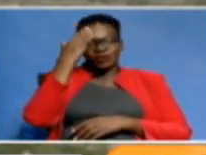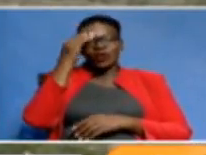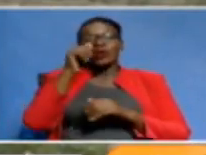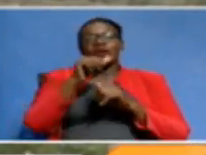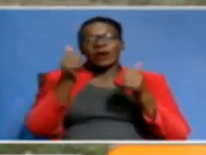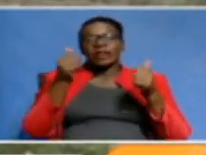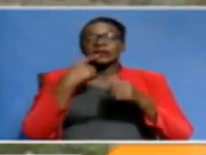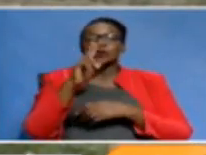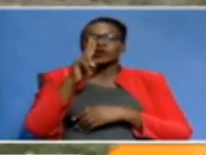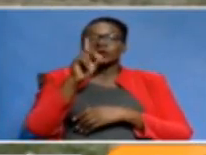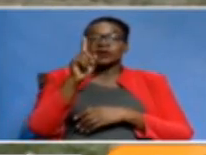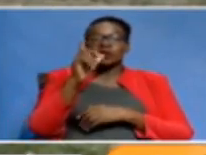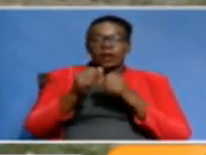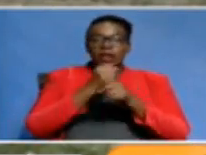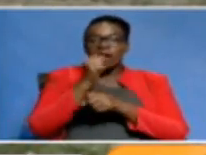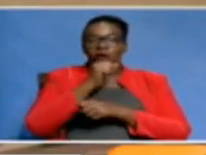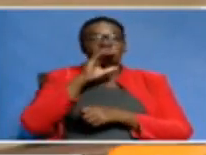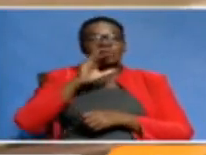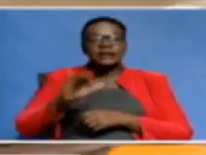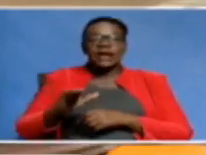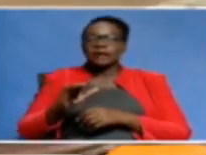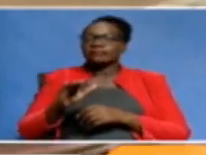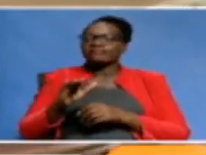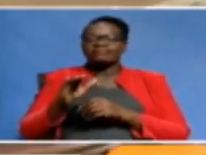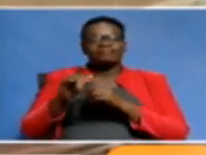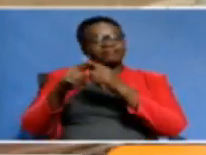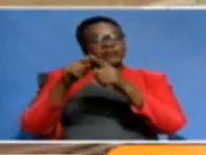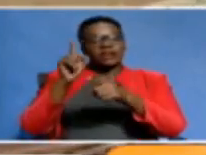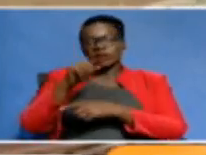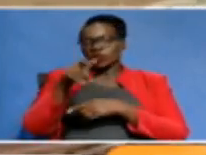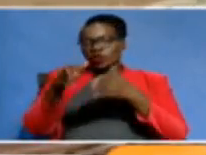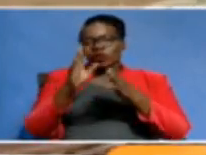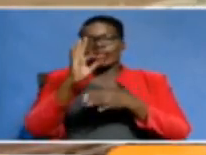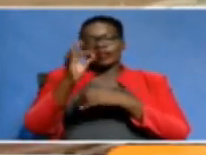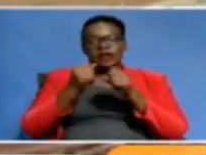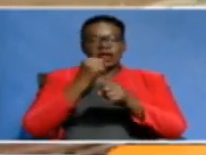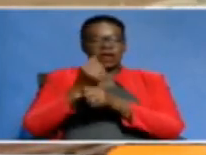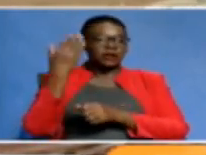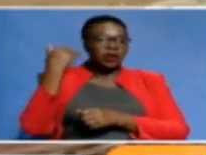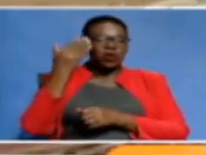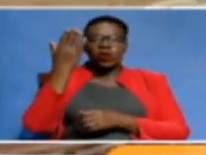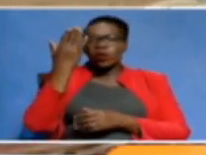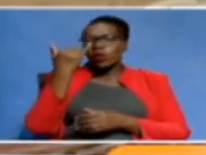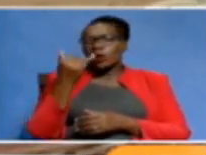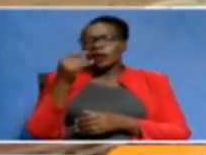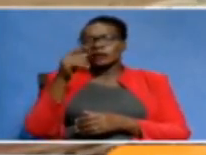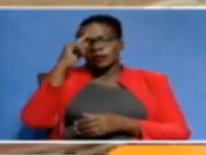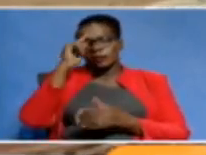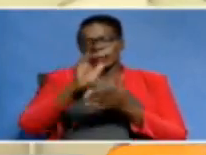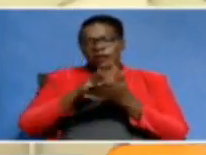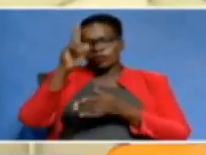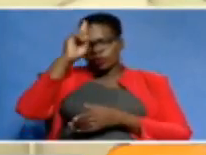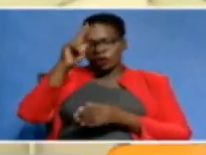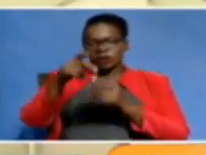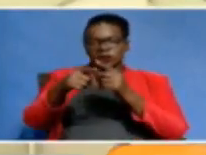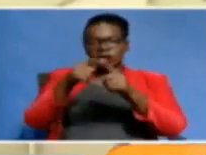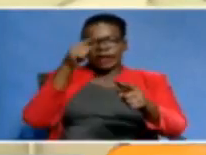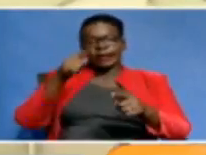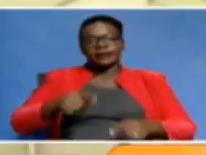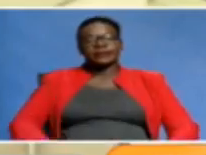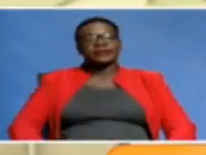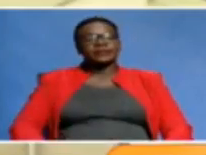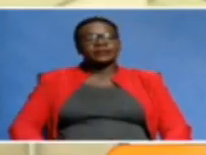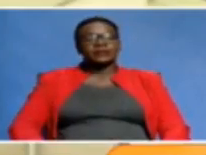says her 21-year-old son never deserved to die 3 years ago in what she believes was an extrajudicial killing. Pali